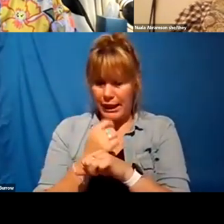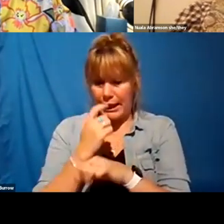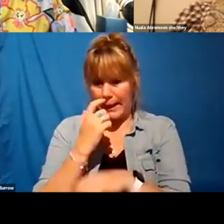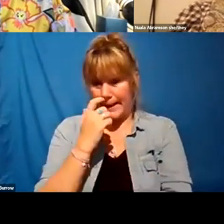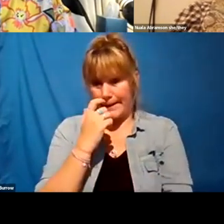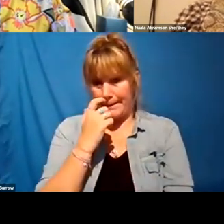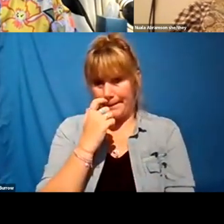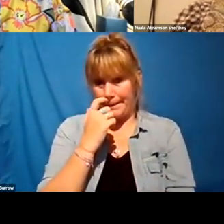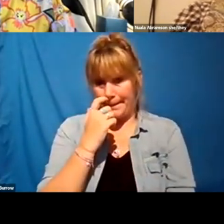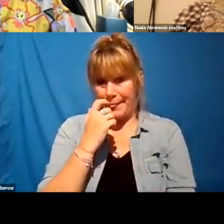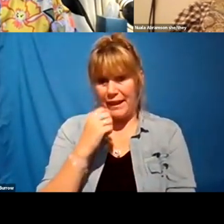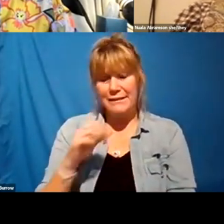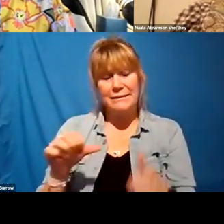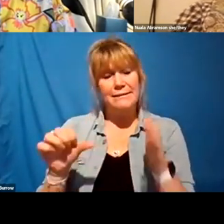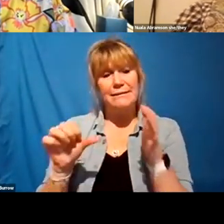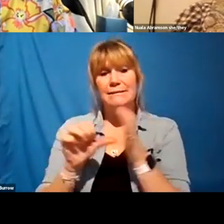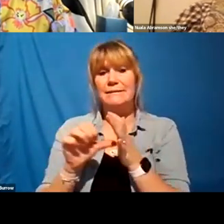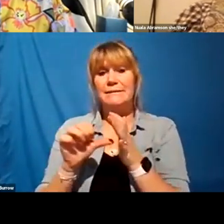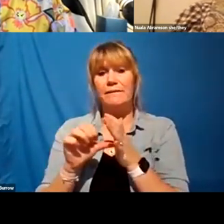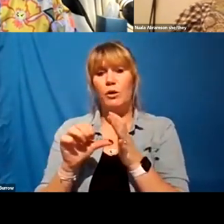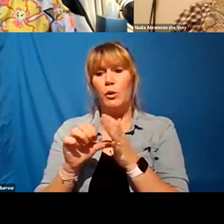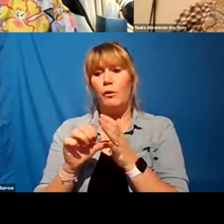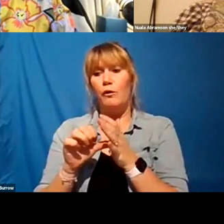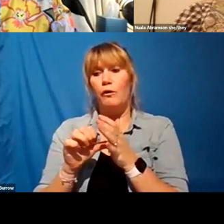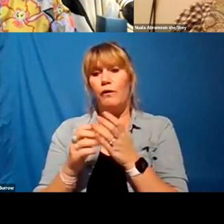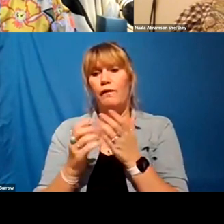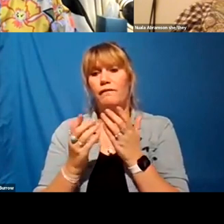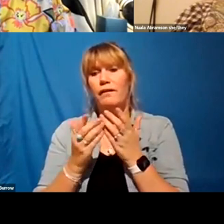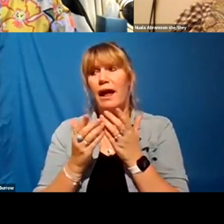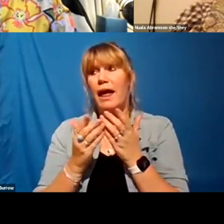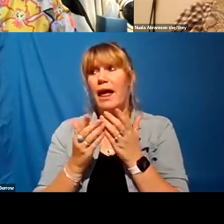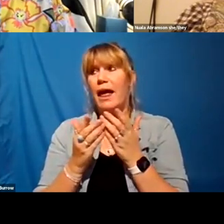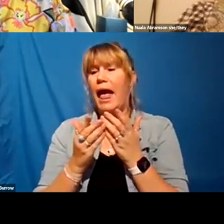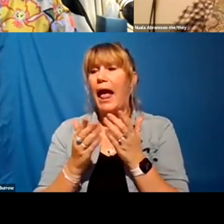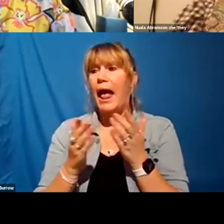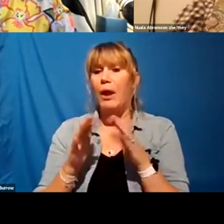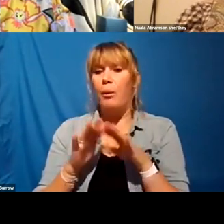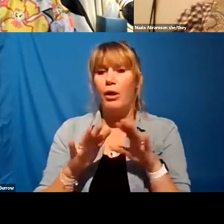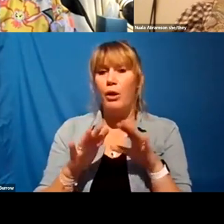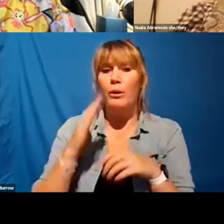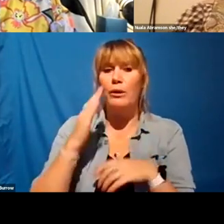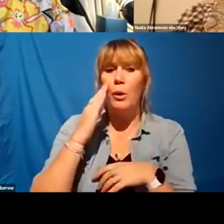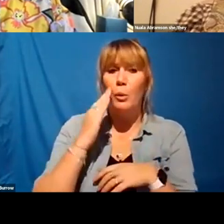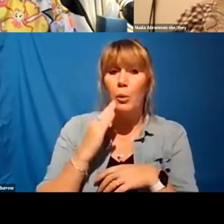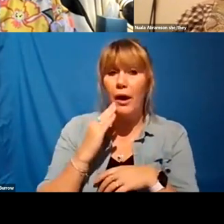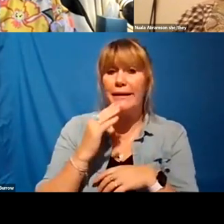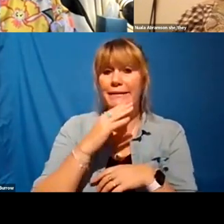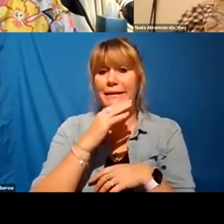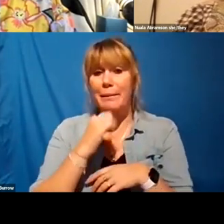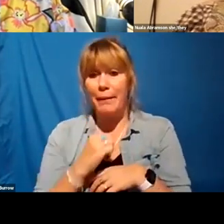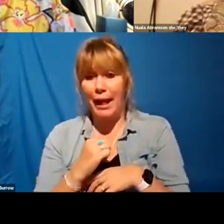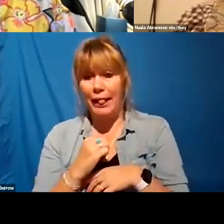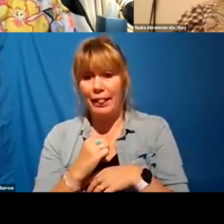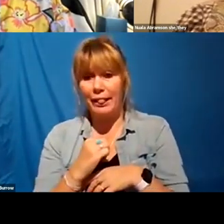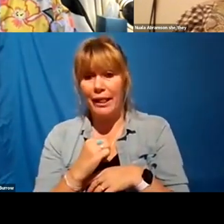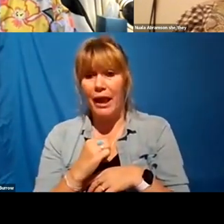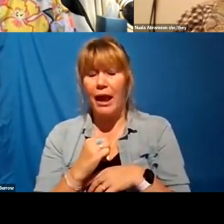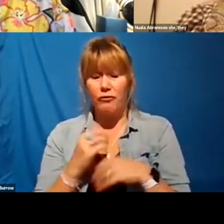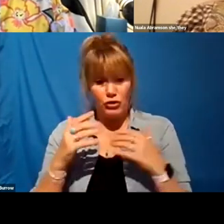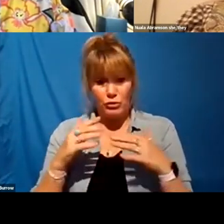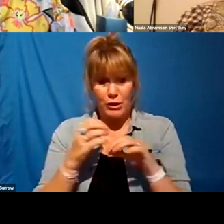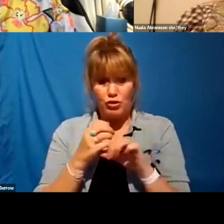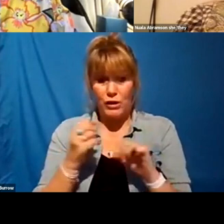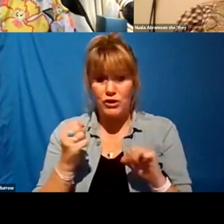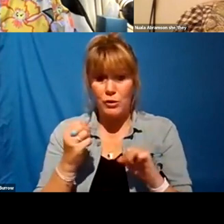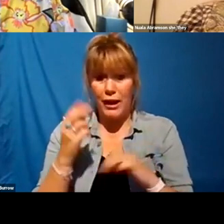it's difficult for anyone who isn't like white and a man. Having just graduated from art school,